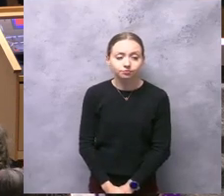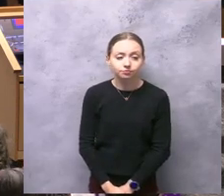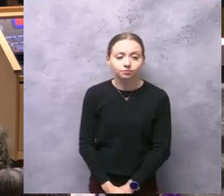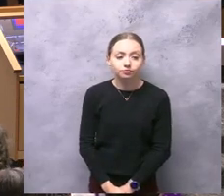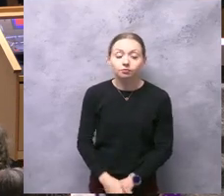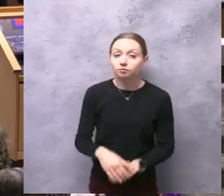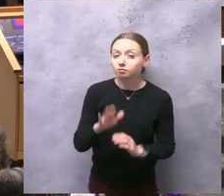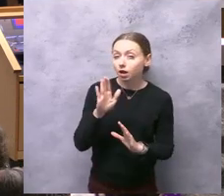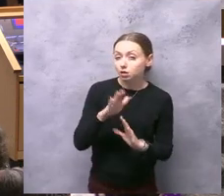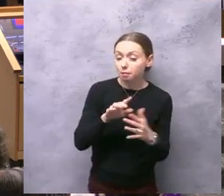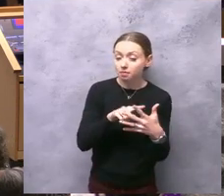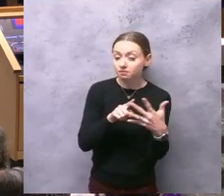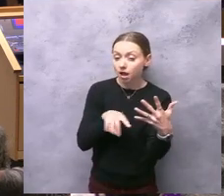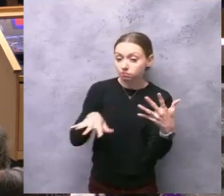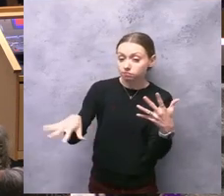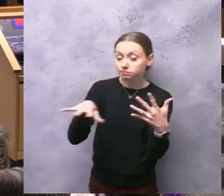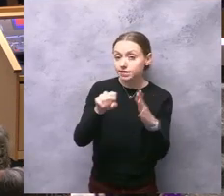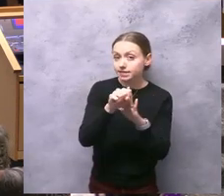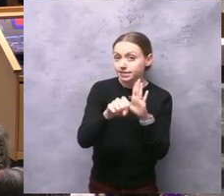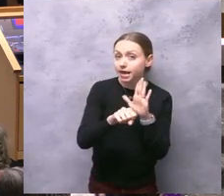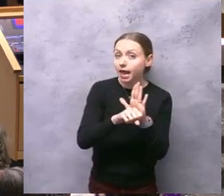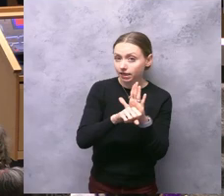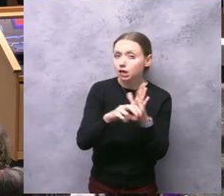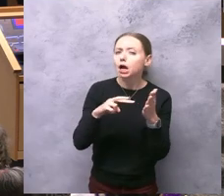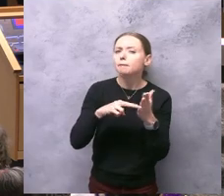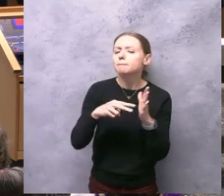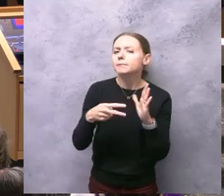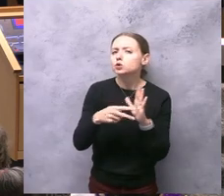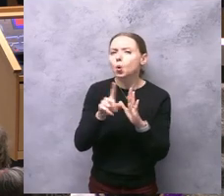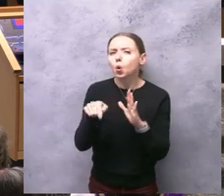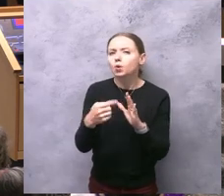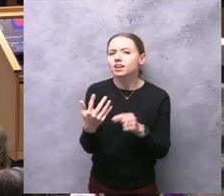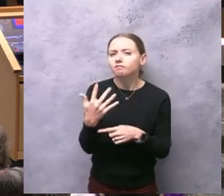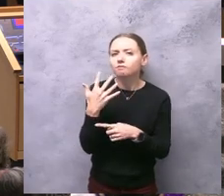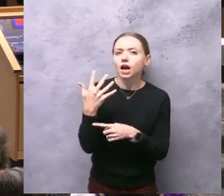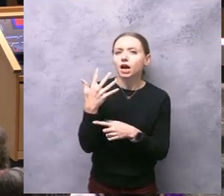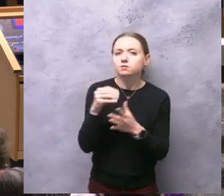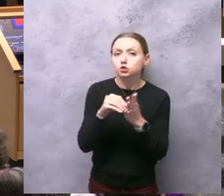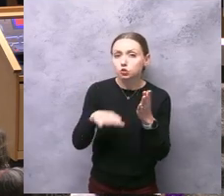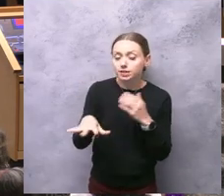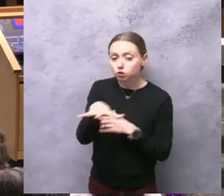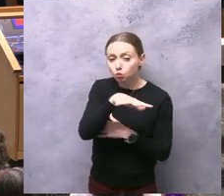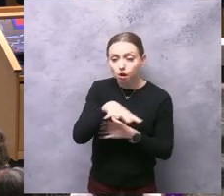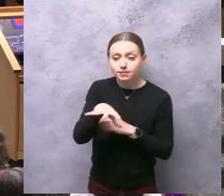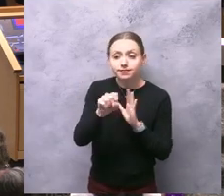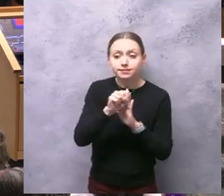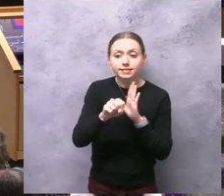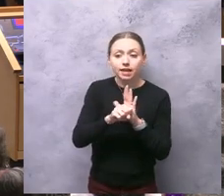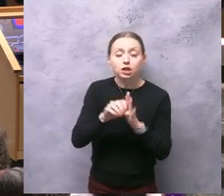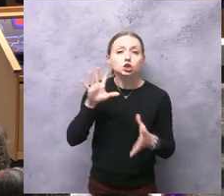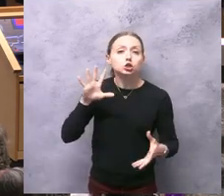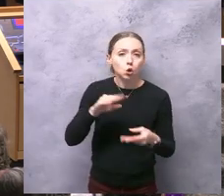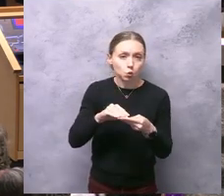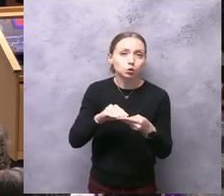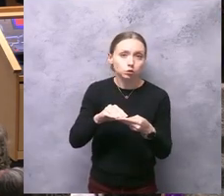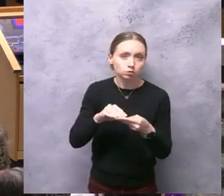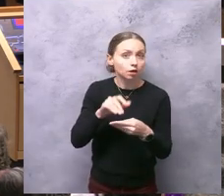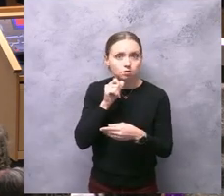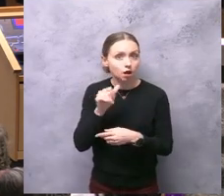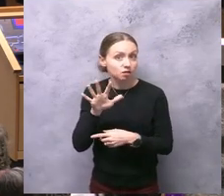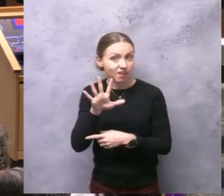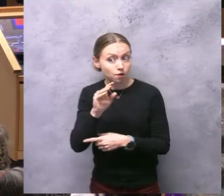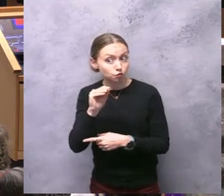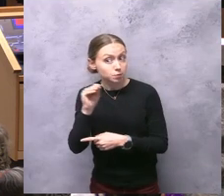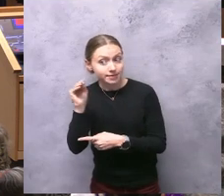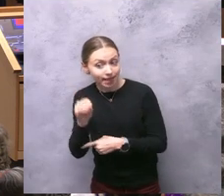The top five in the state designation means that there are only five students in the state total making this, not 5%,